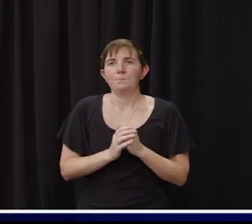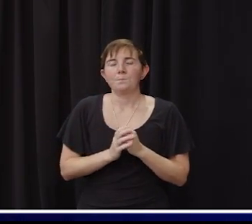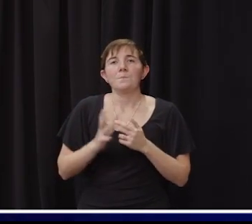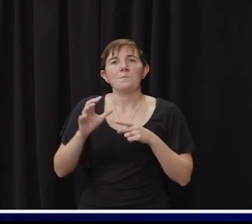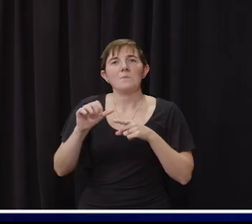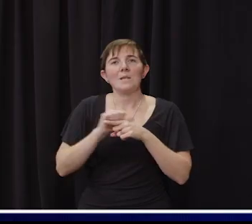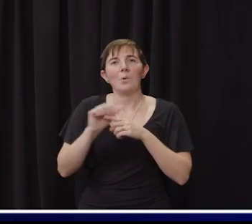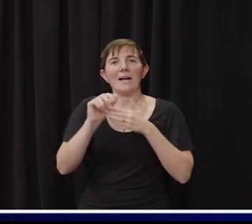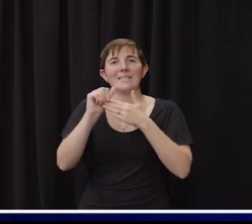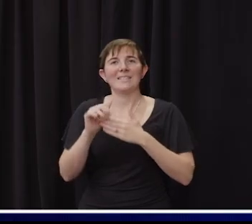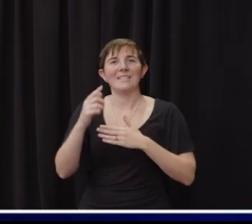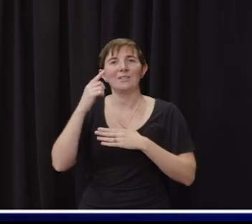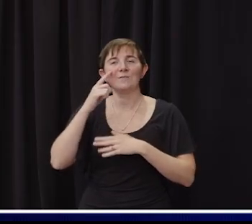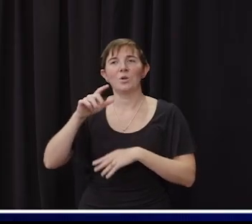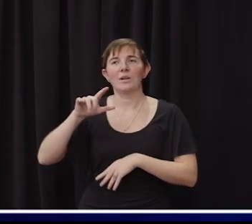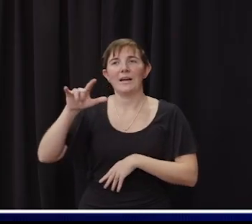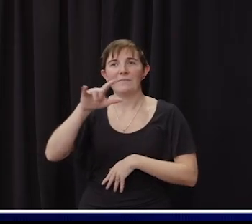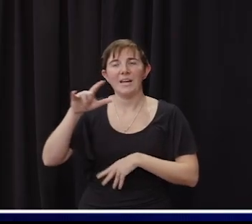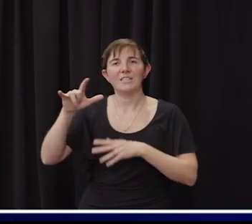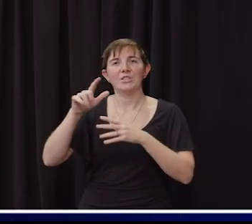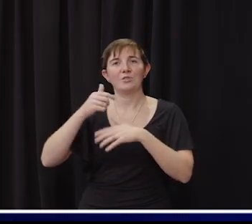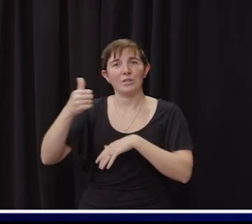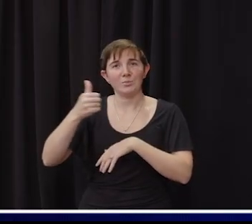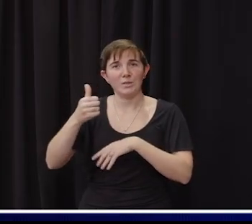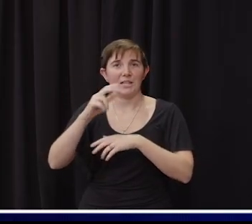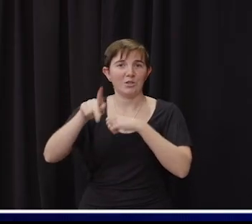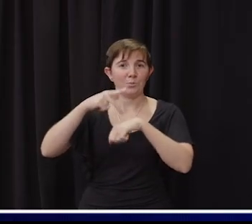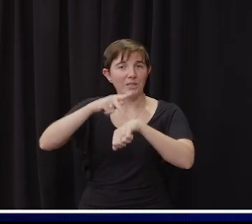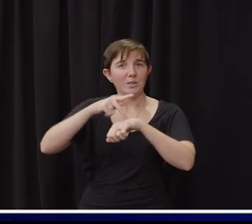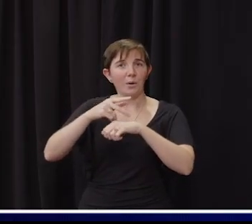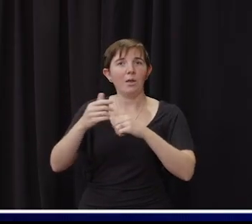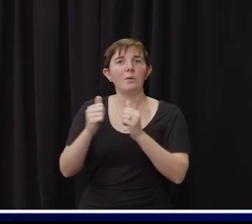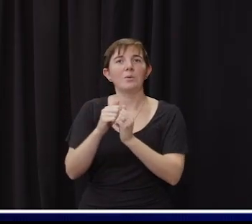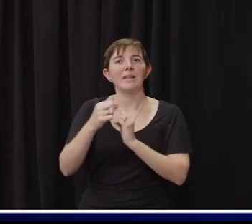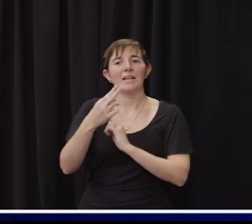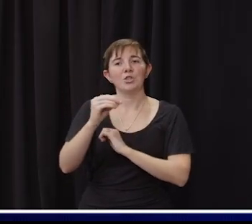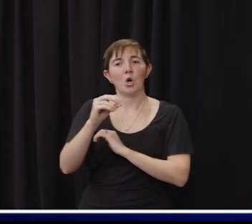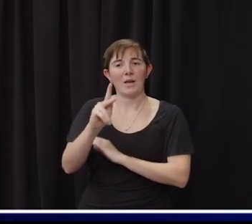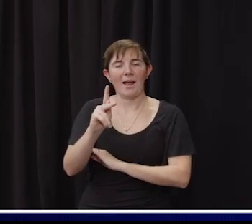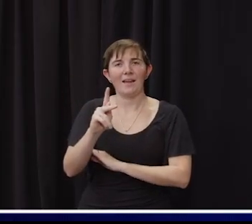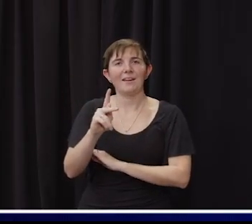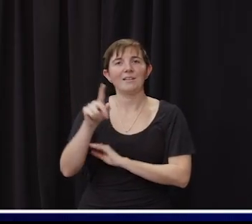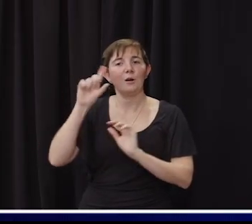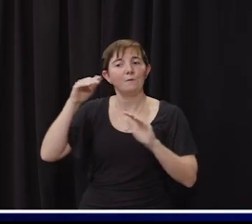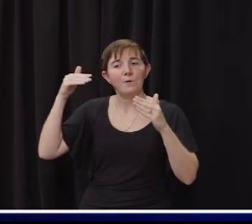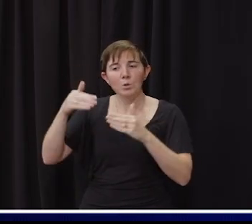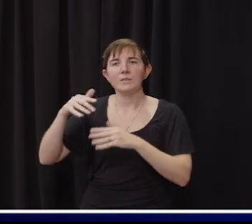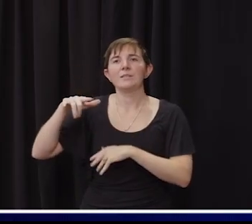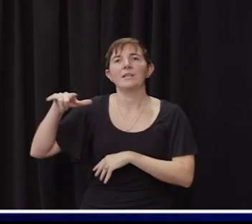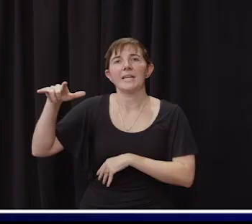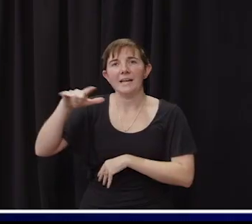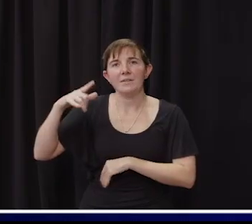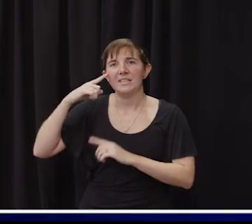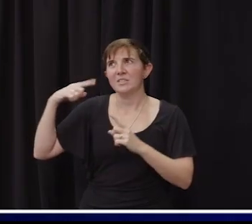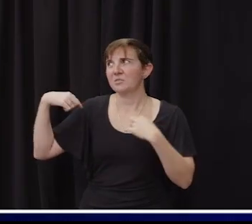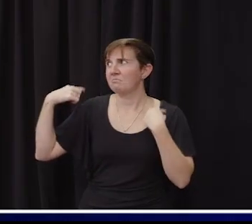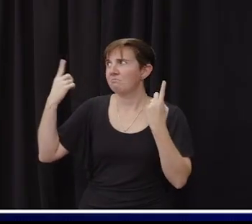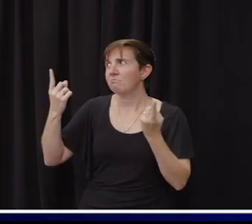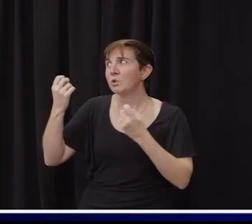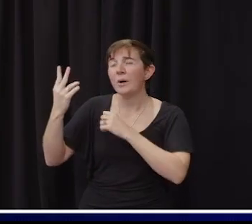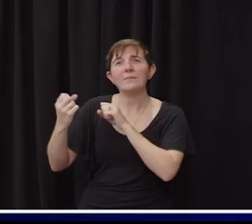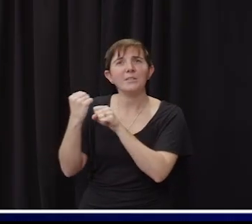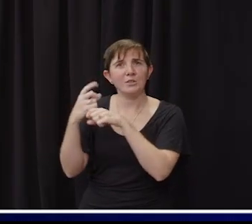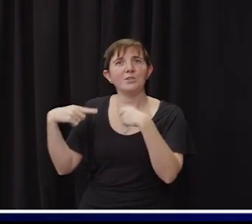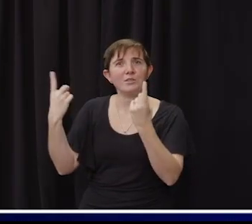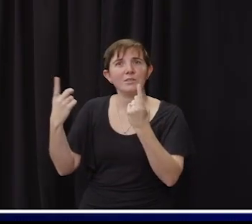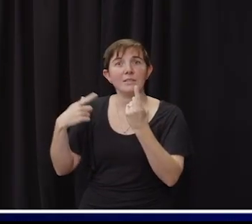leader for aviation and transportation principal with HOK, focused on aviation for the last 12 years